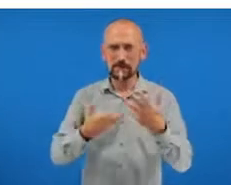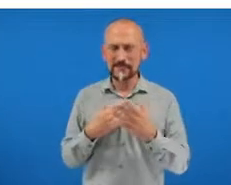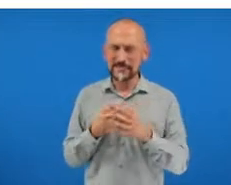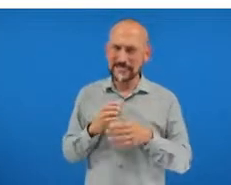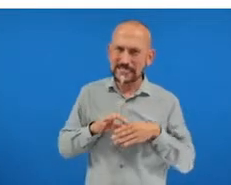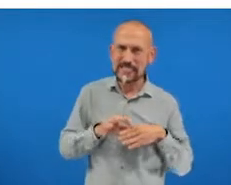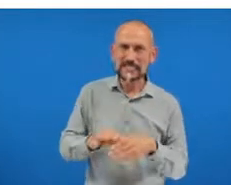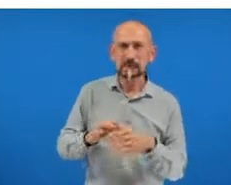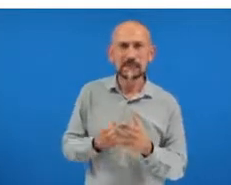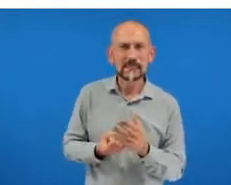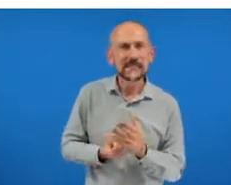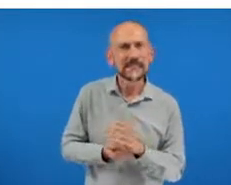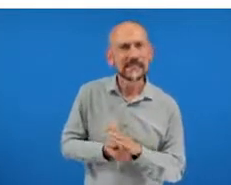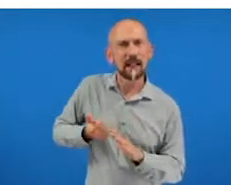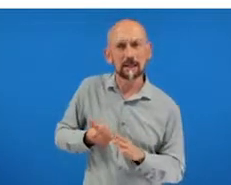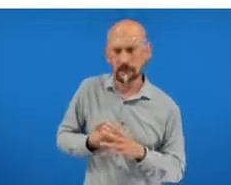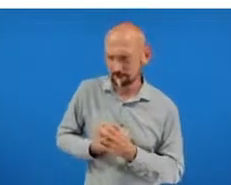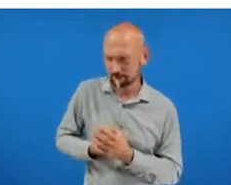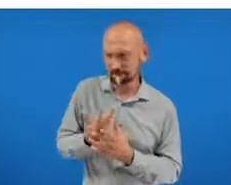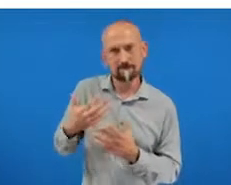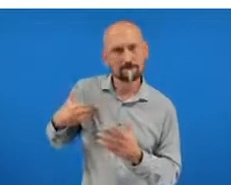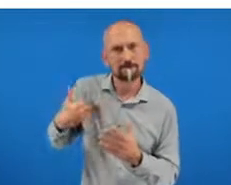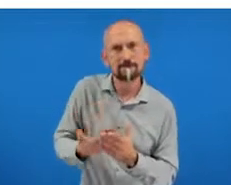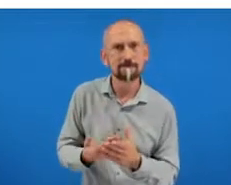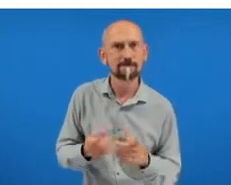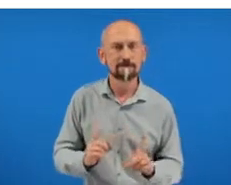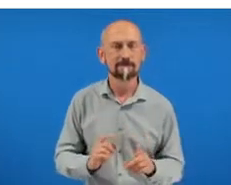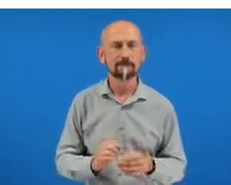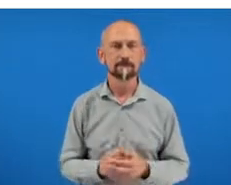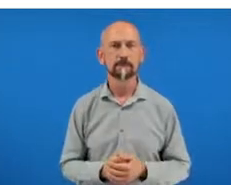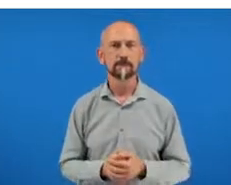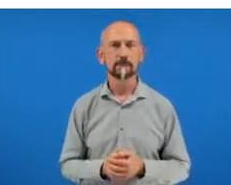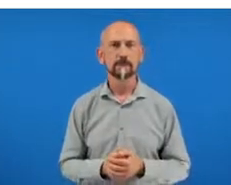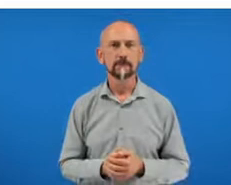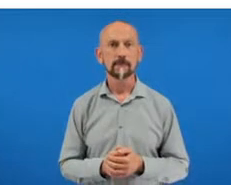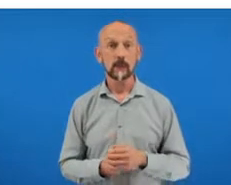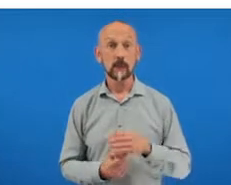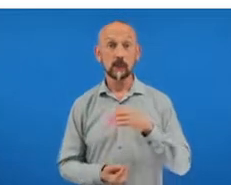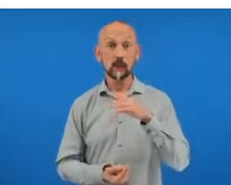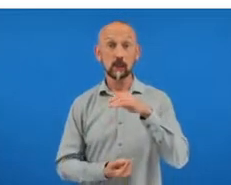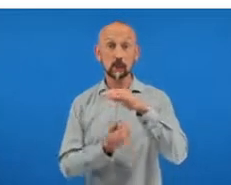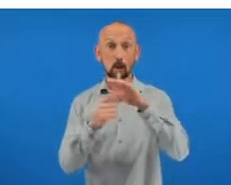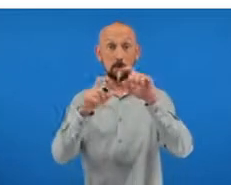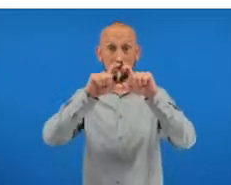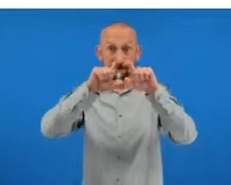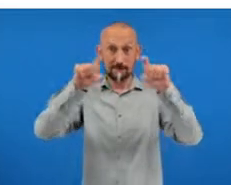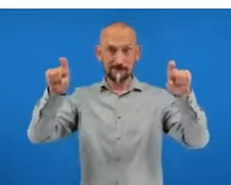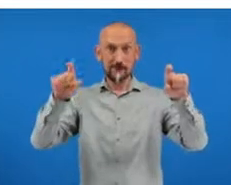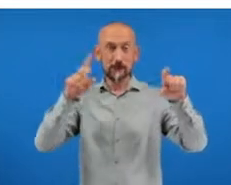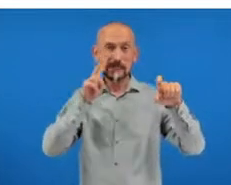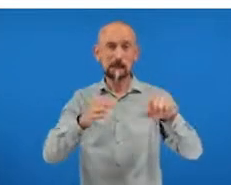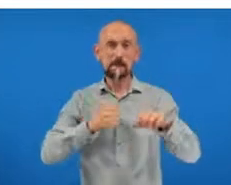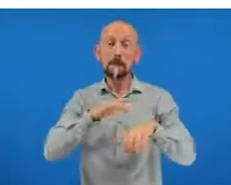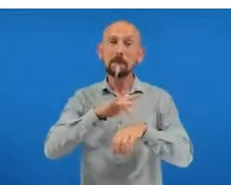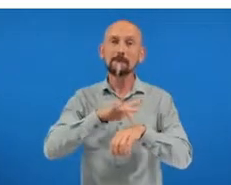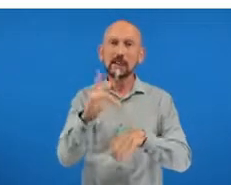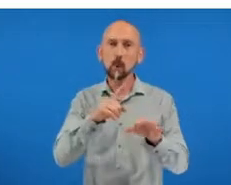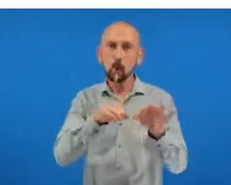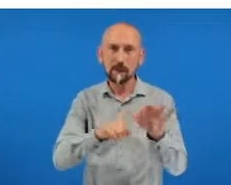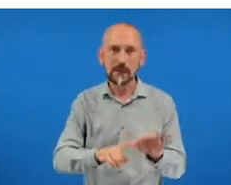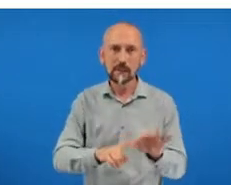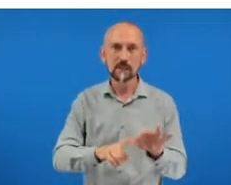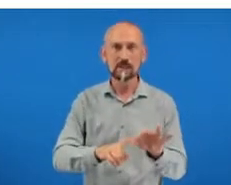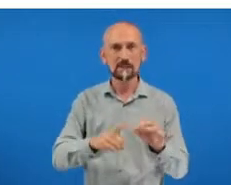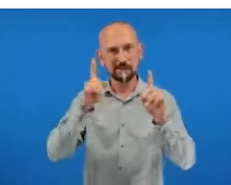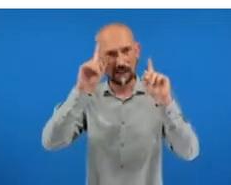have developed over time. So at the top of the line, you can see my professional qualifications, my academic